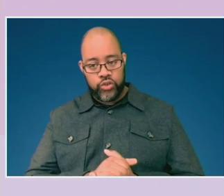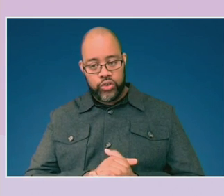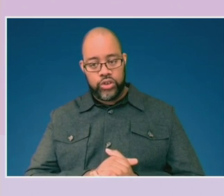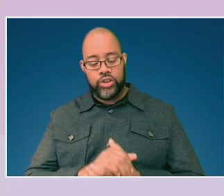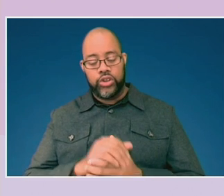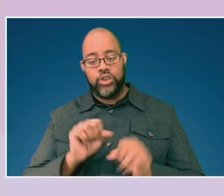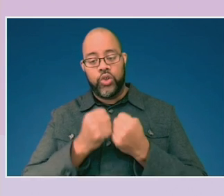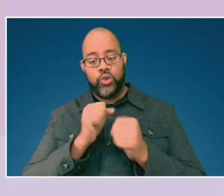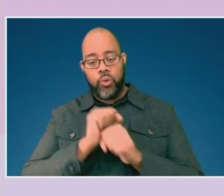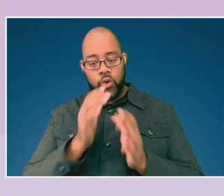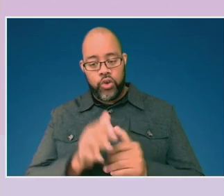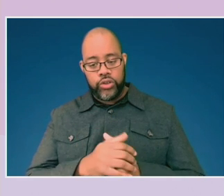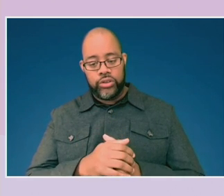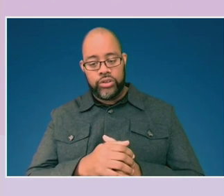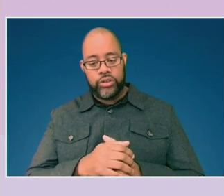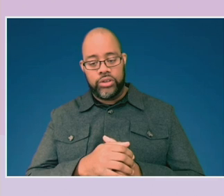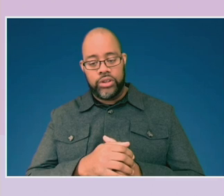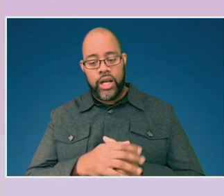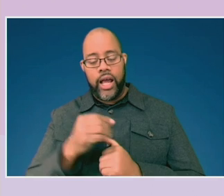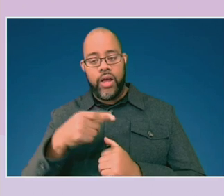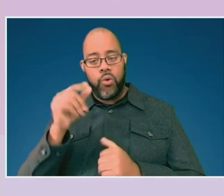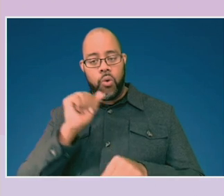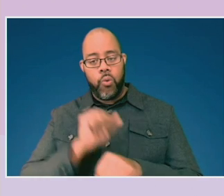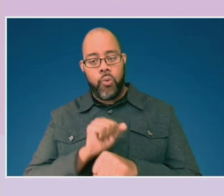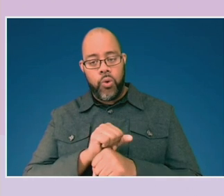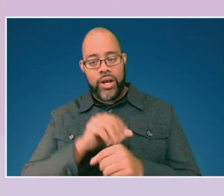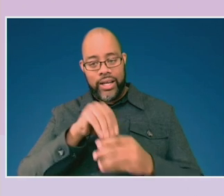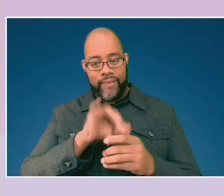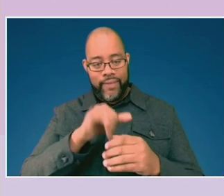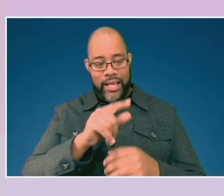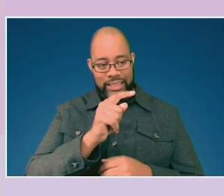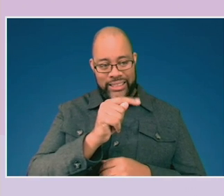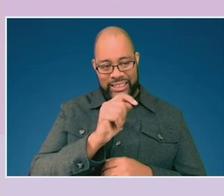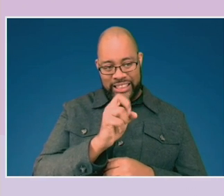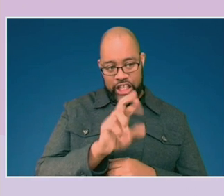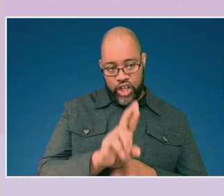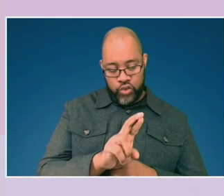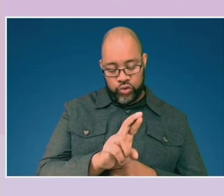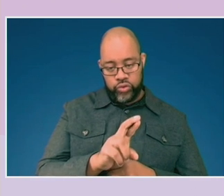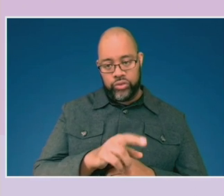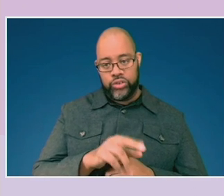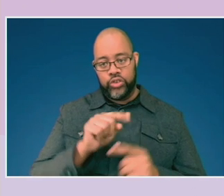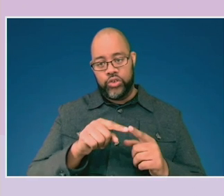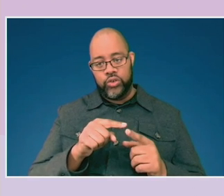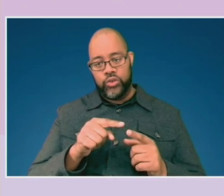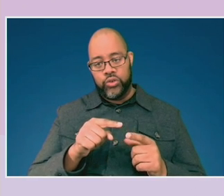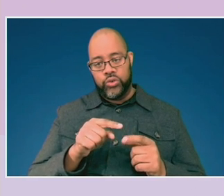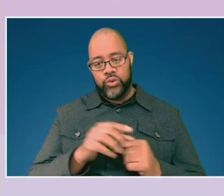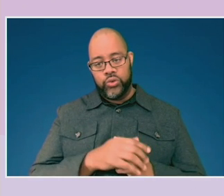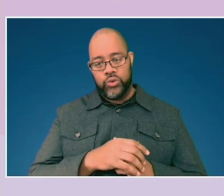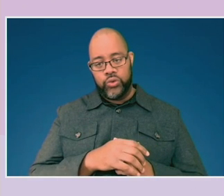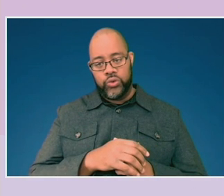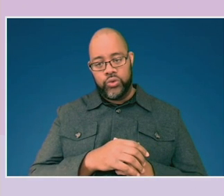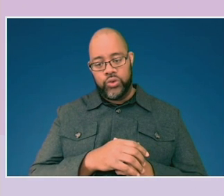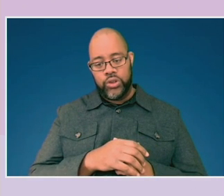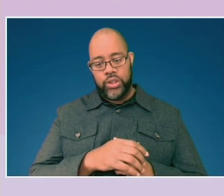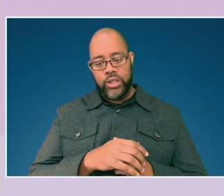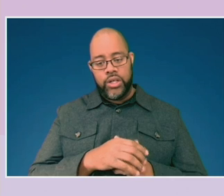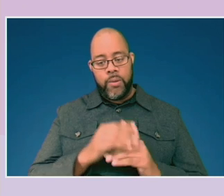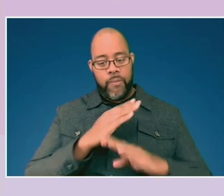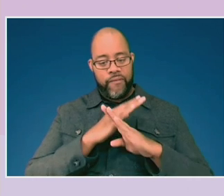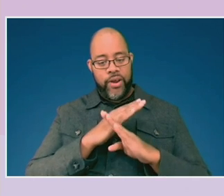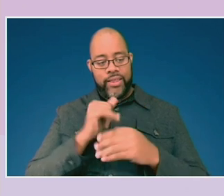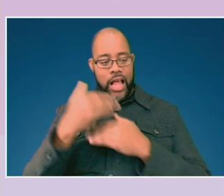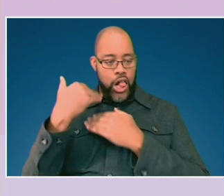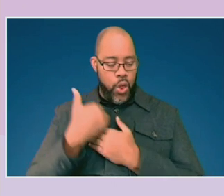and they're going to working in those tiers as to prevent and lessen that load upon our